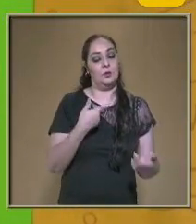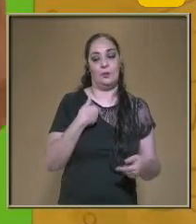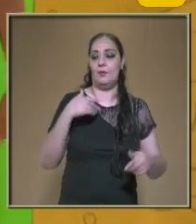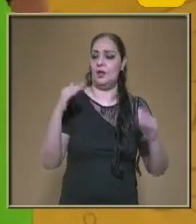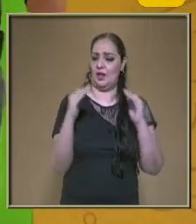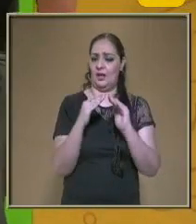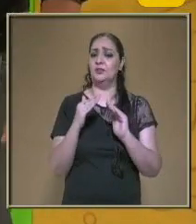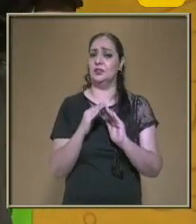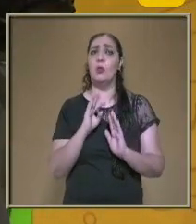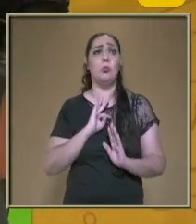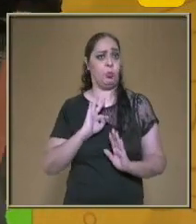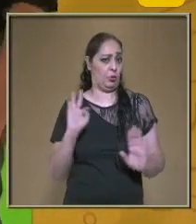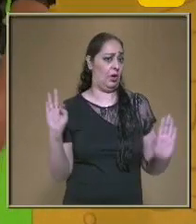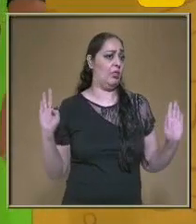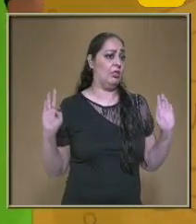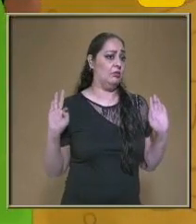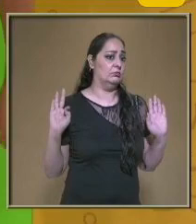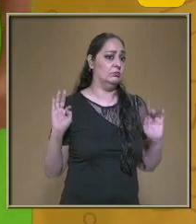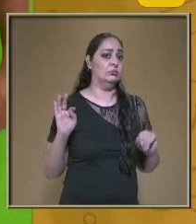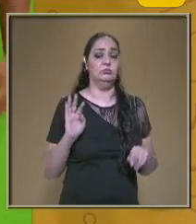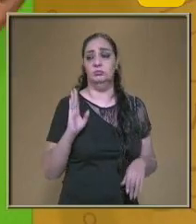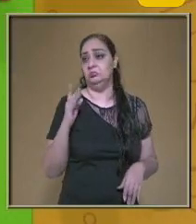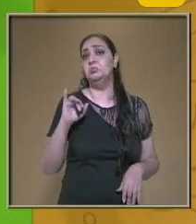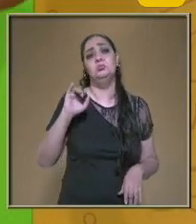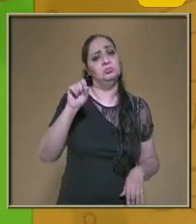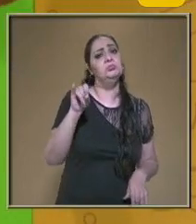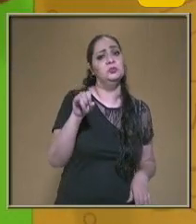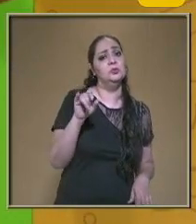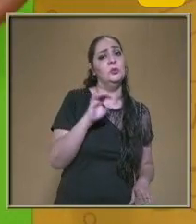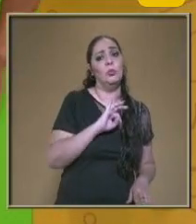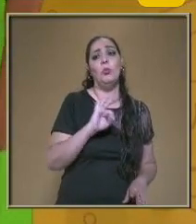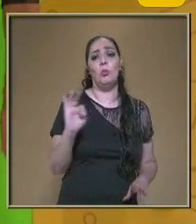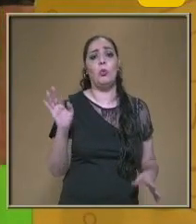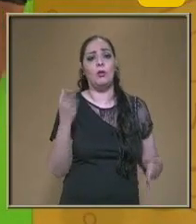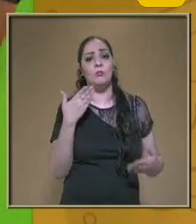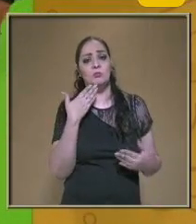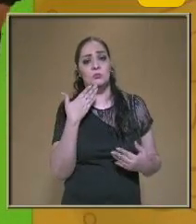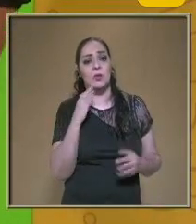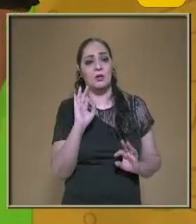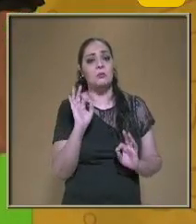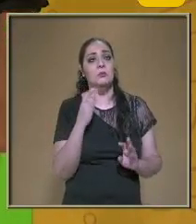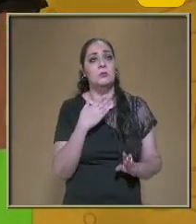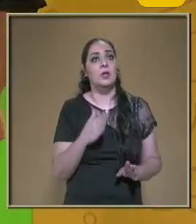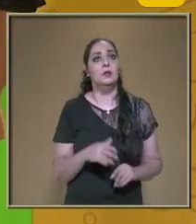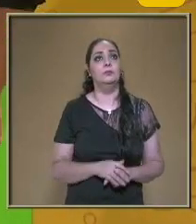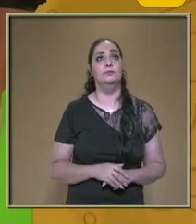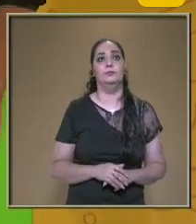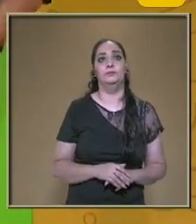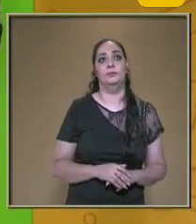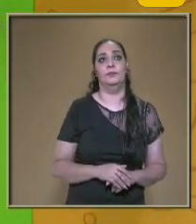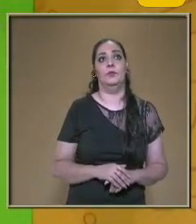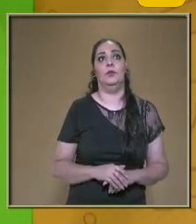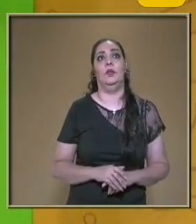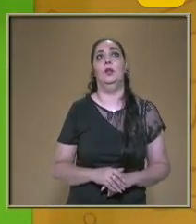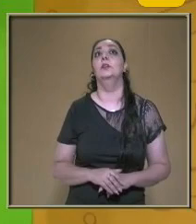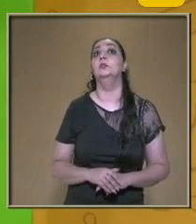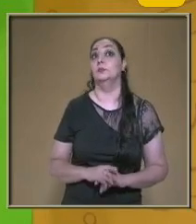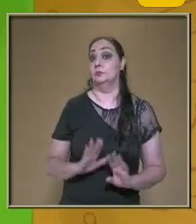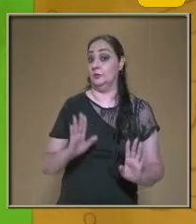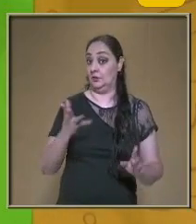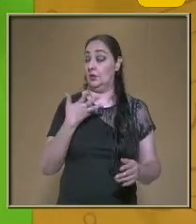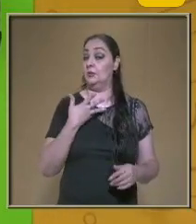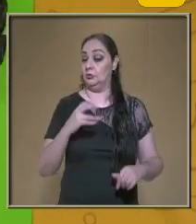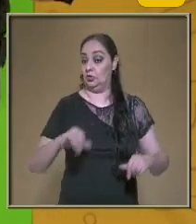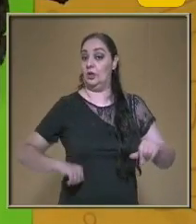that possible? And that's gonna be correct? Yes, that's gonna be correct, okay? Let's continue class, because we have an exercise.